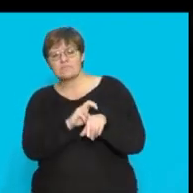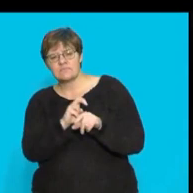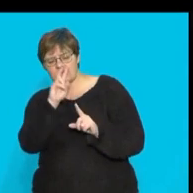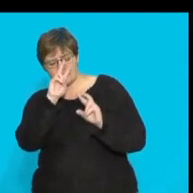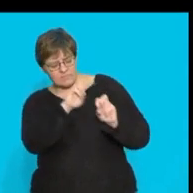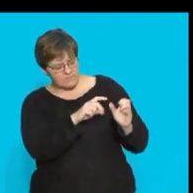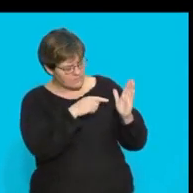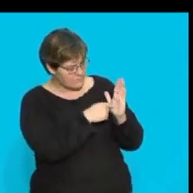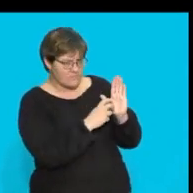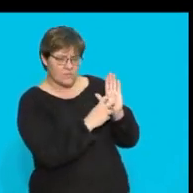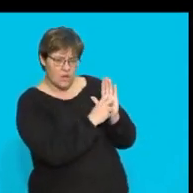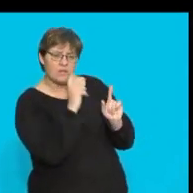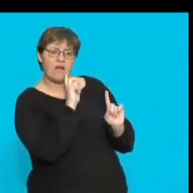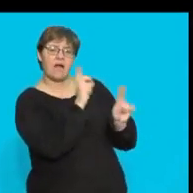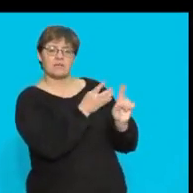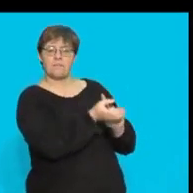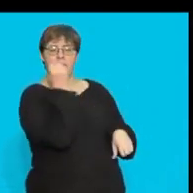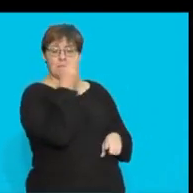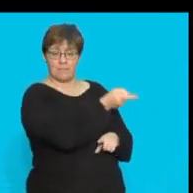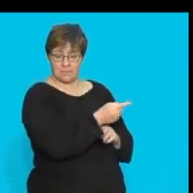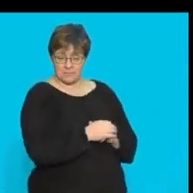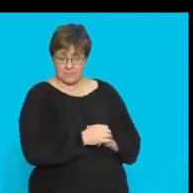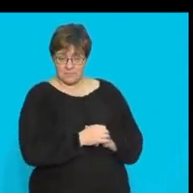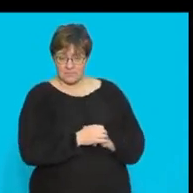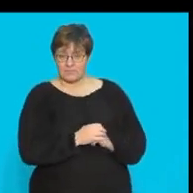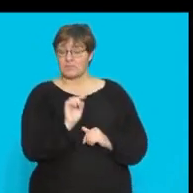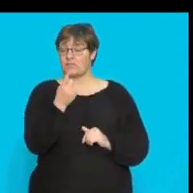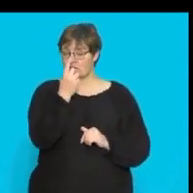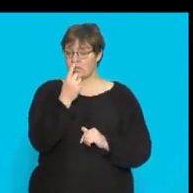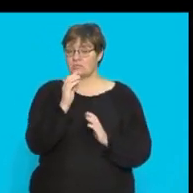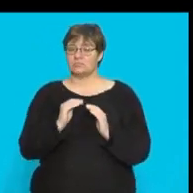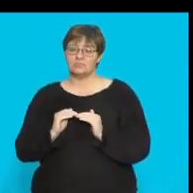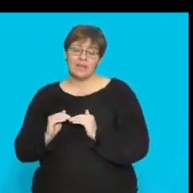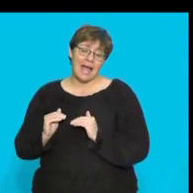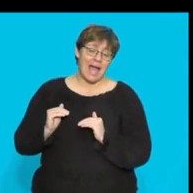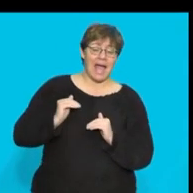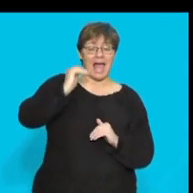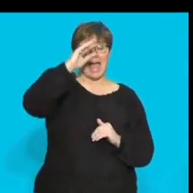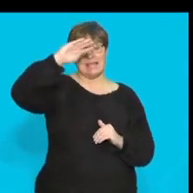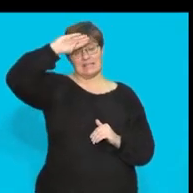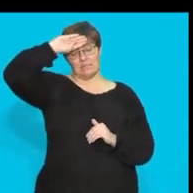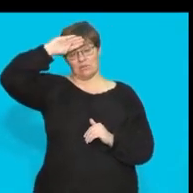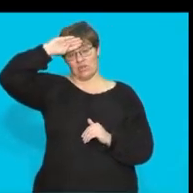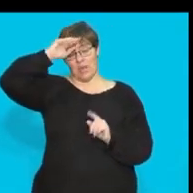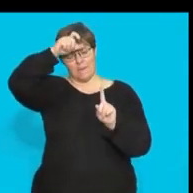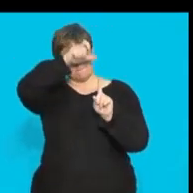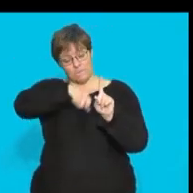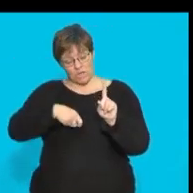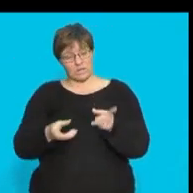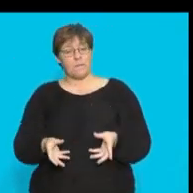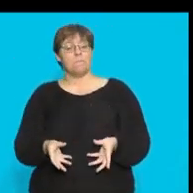chart to get the answer. And the first question is the highest temperature this